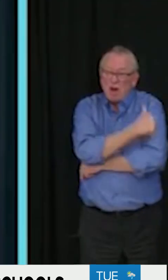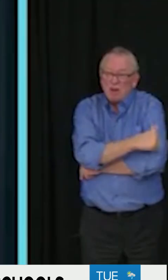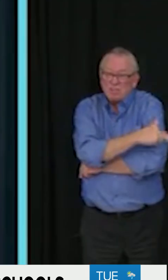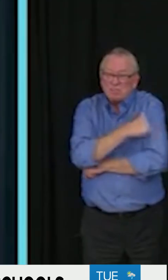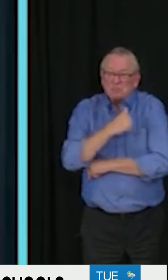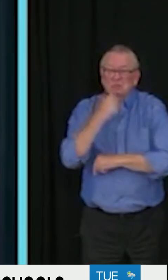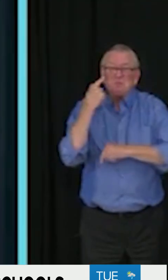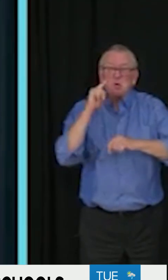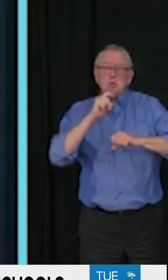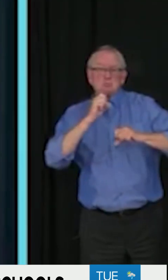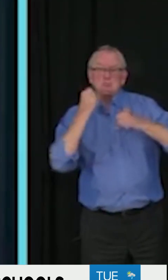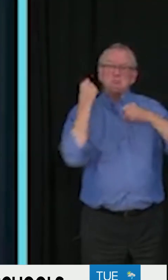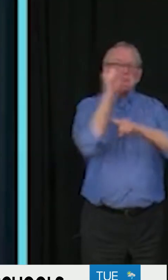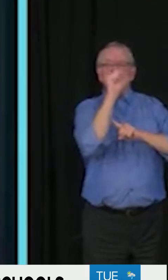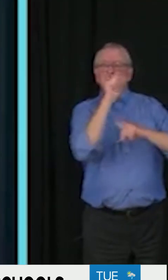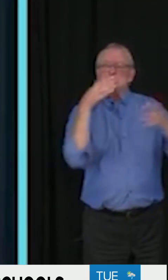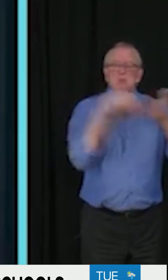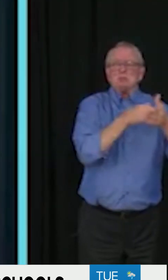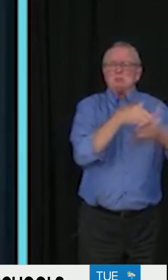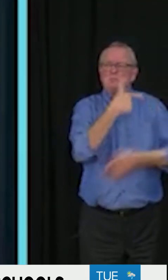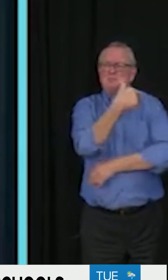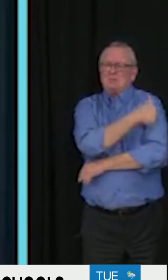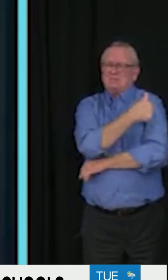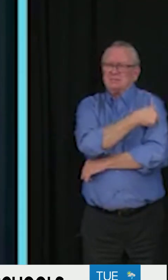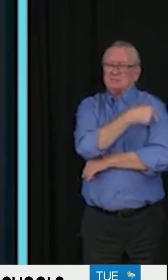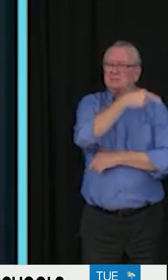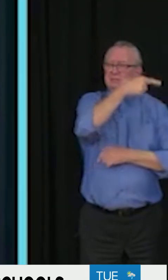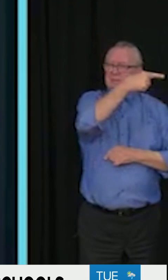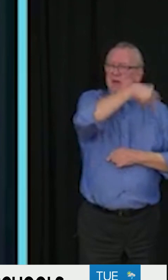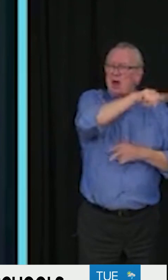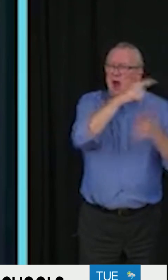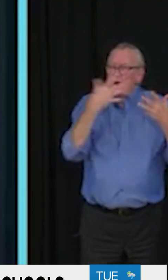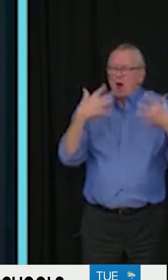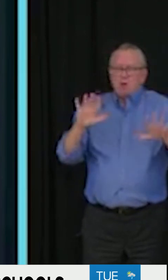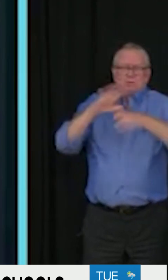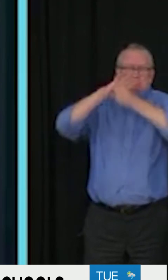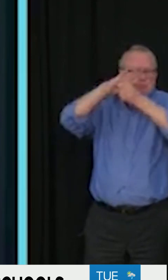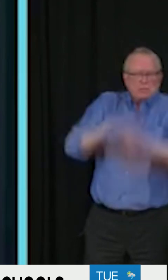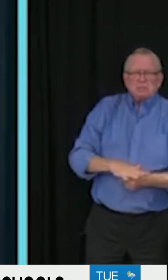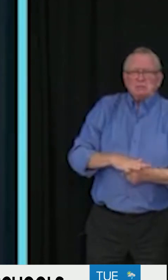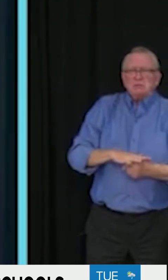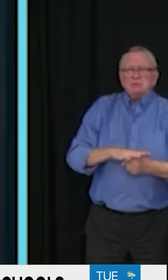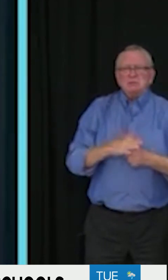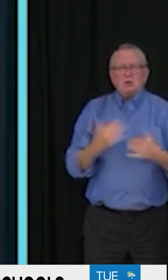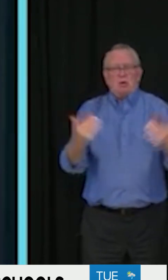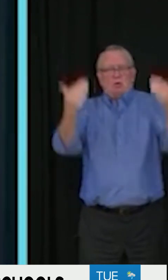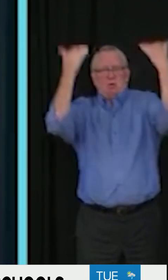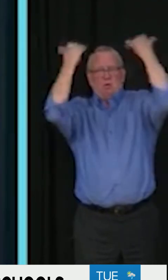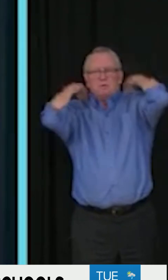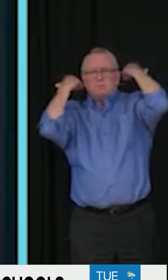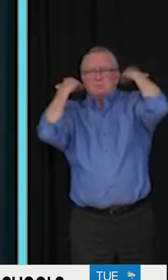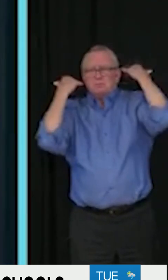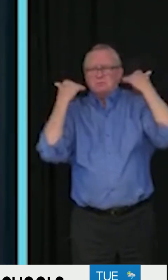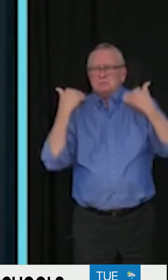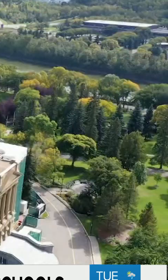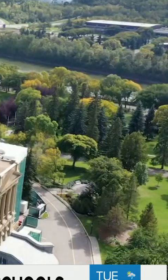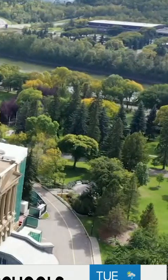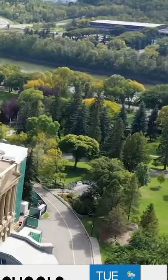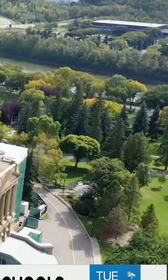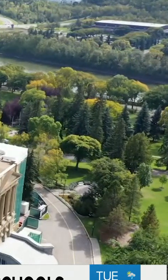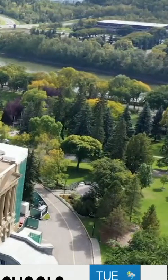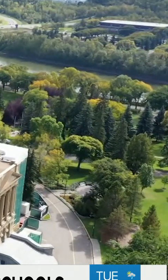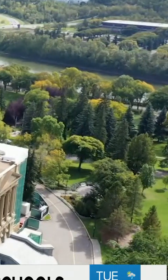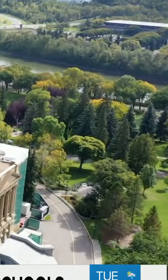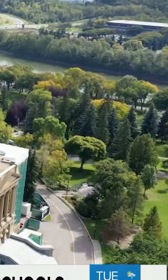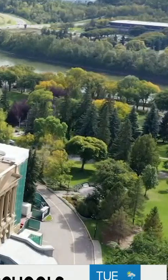our schools. Late Tuesday afternoon, Premier Jason Kenney telling Albertans the highest rate of case growth was in rural unvaccinated children aged 5 to